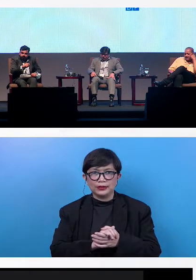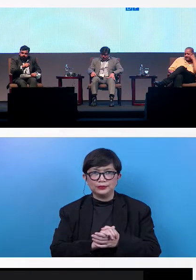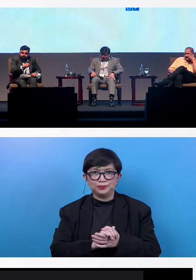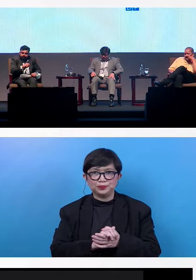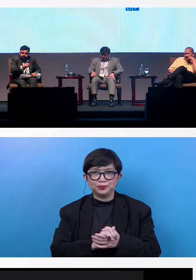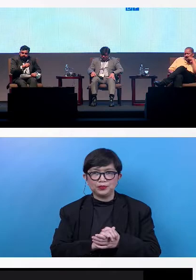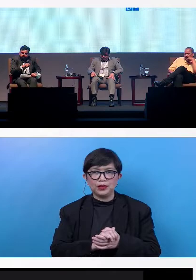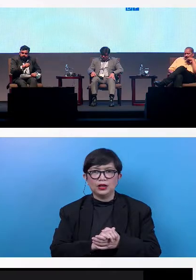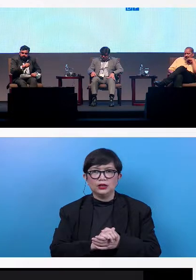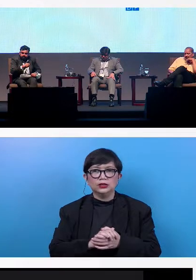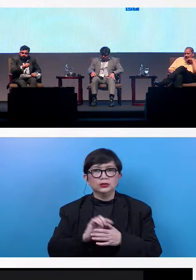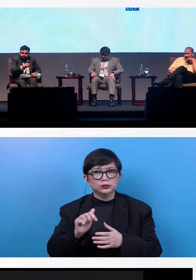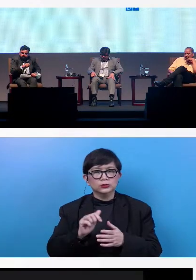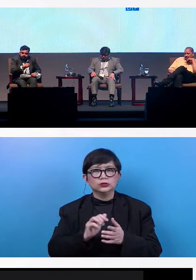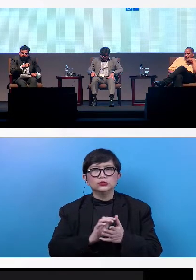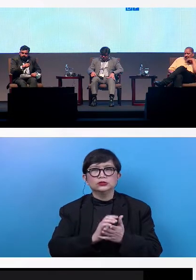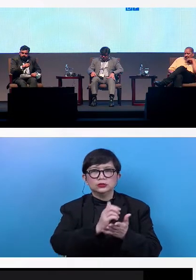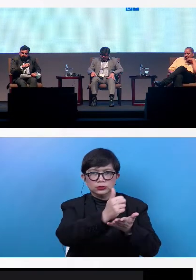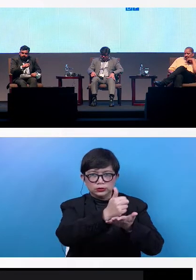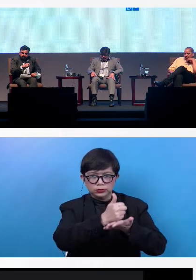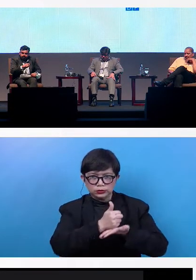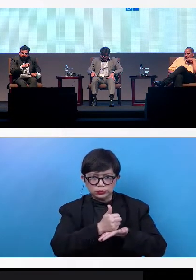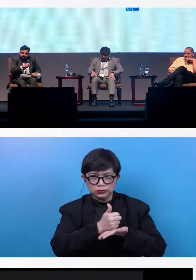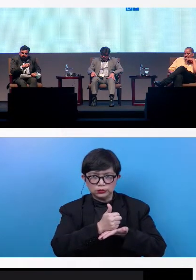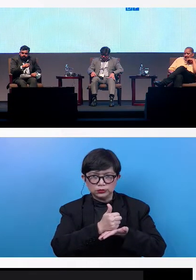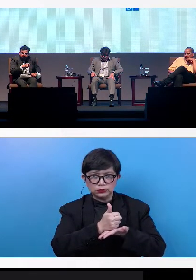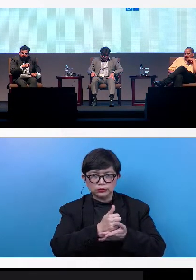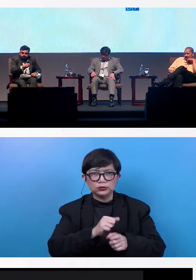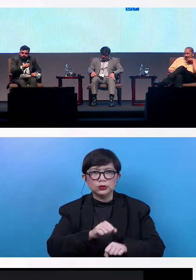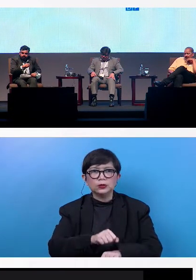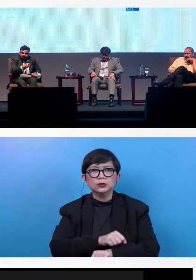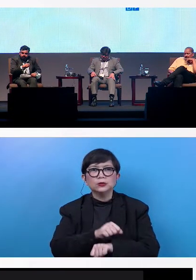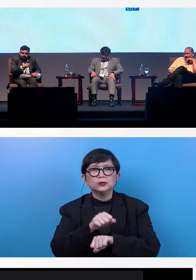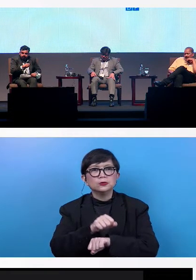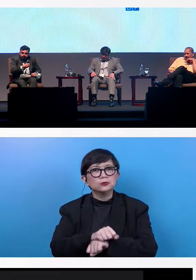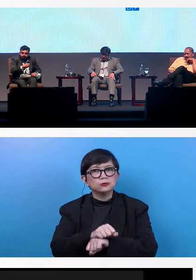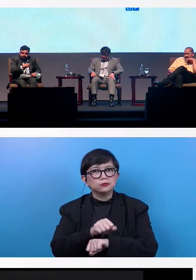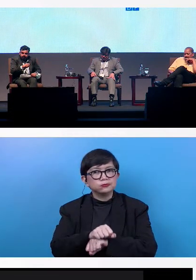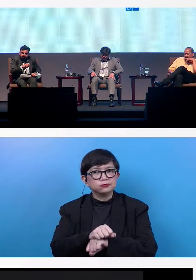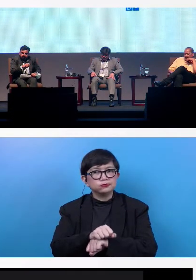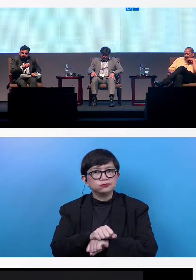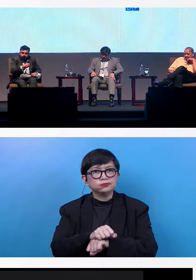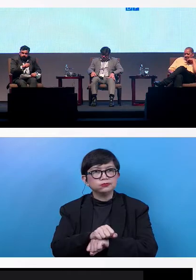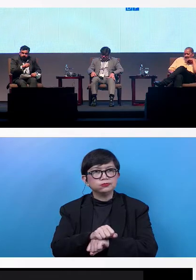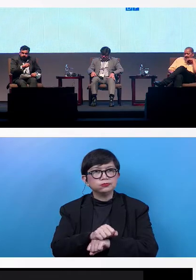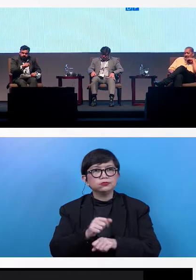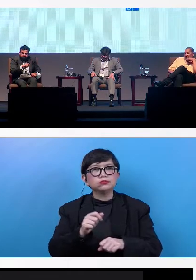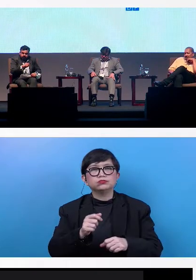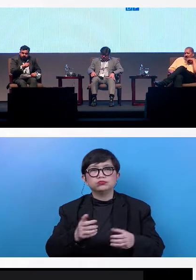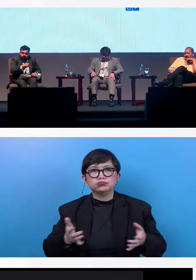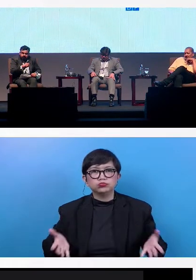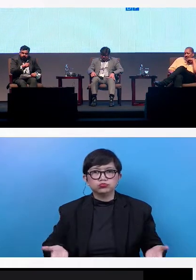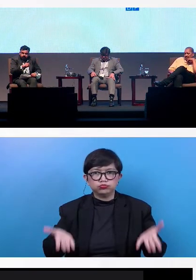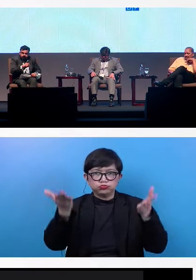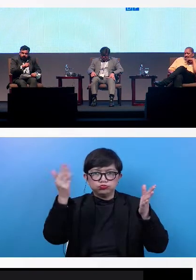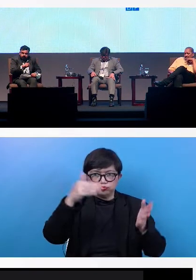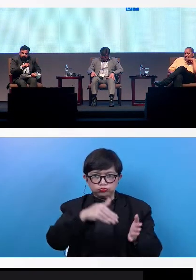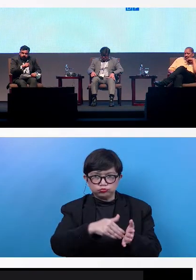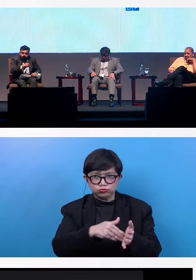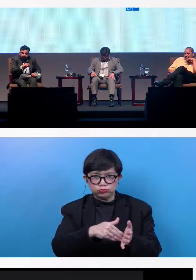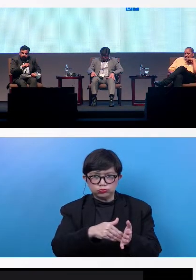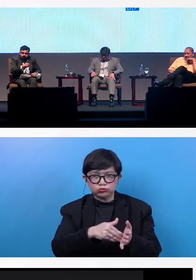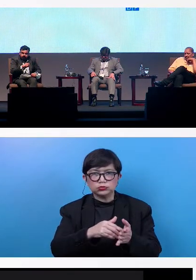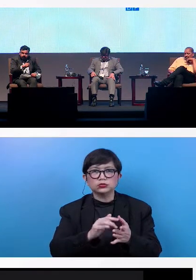we are working toward the recovery process current situation, so that the information that we get here and discussion will be very,